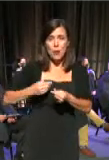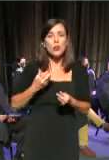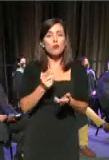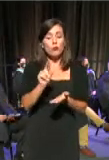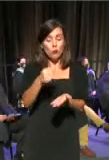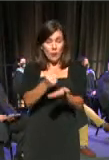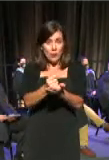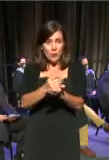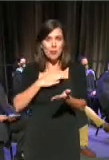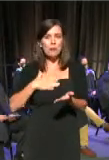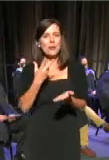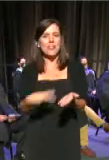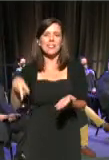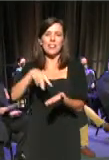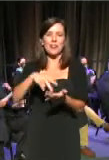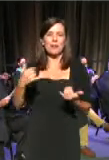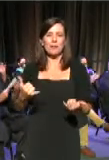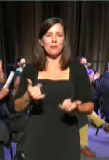and be recognized?